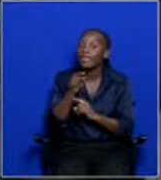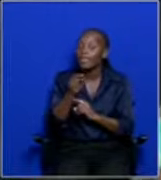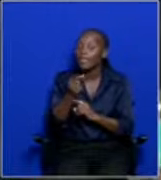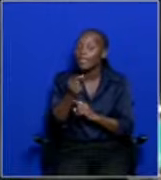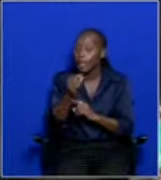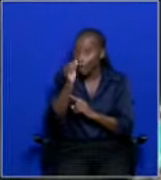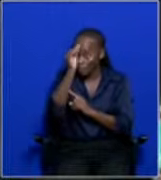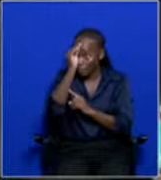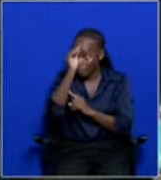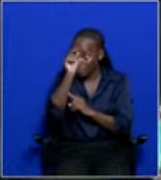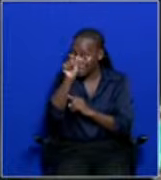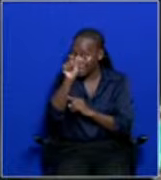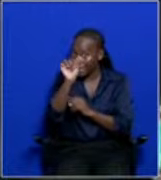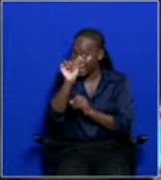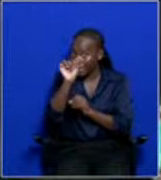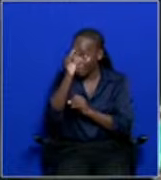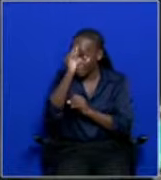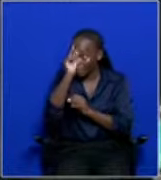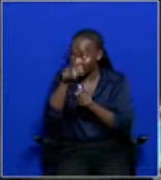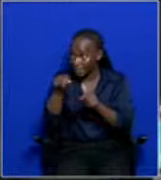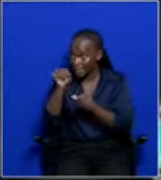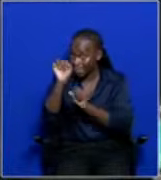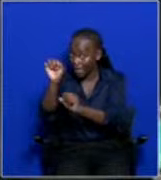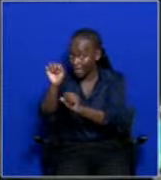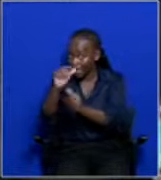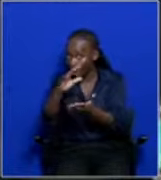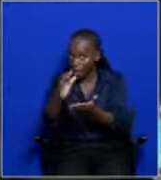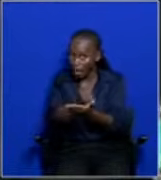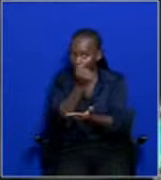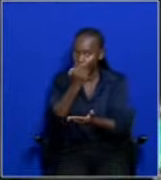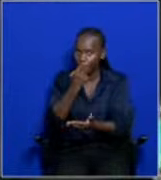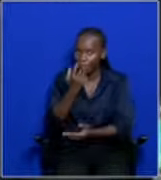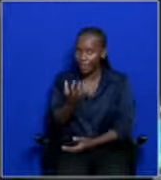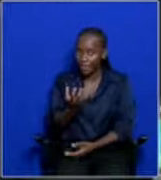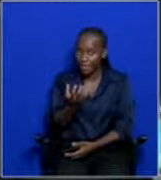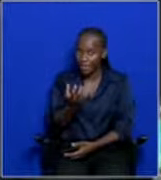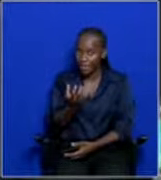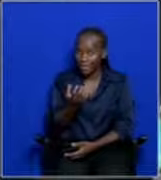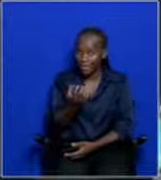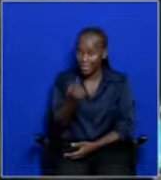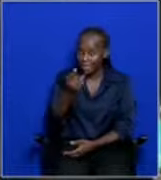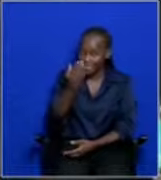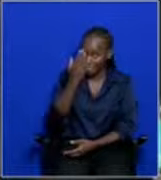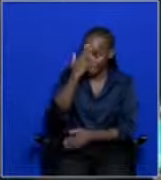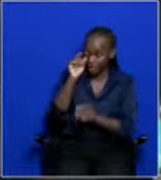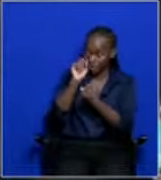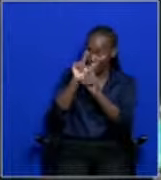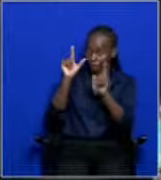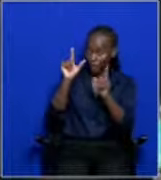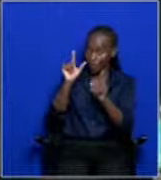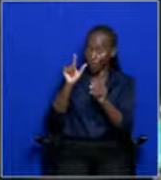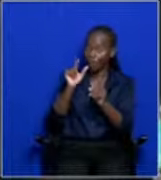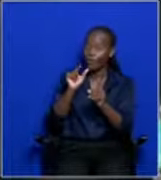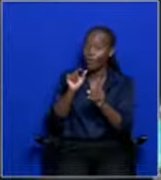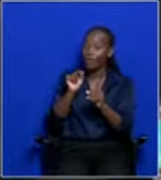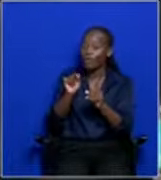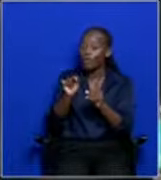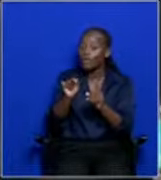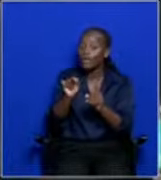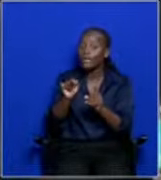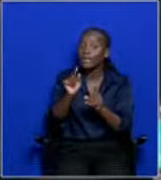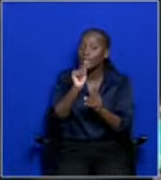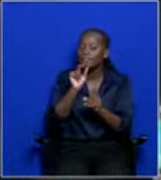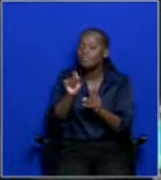these stones from there? And did that happen before they get the letter of demand, and were they informed by